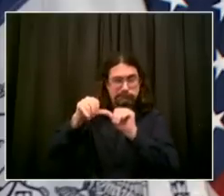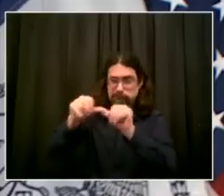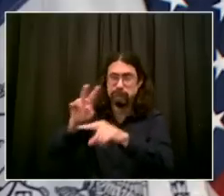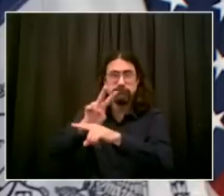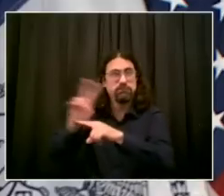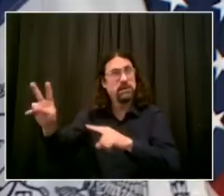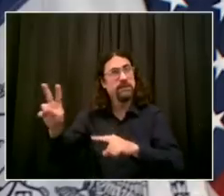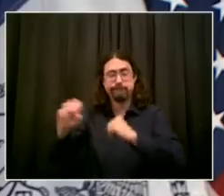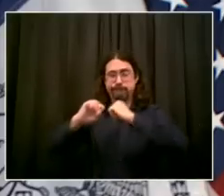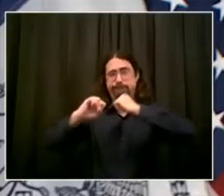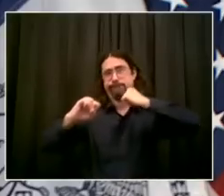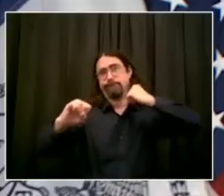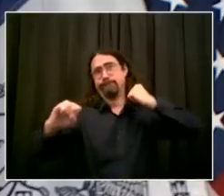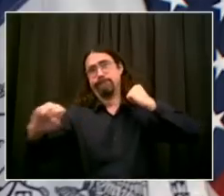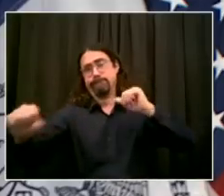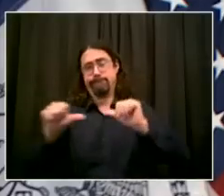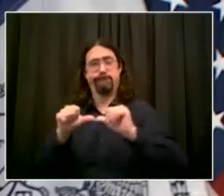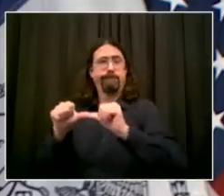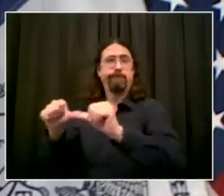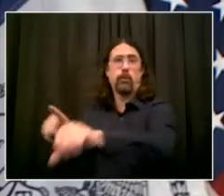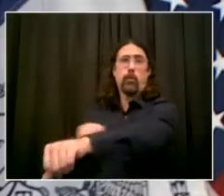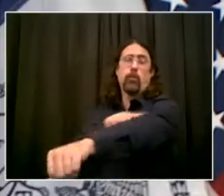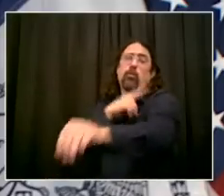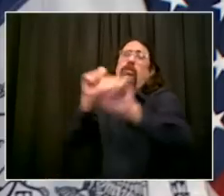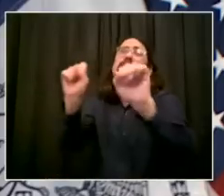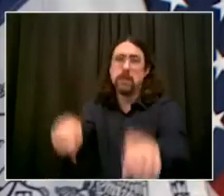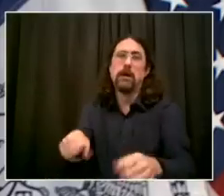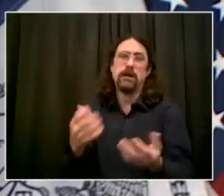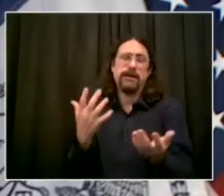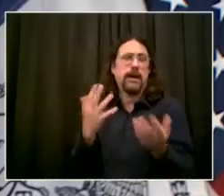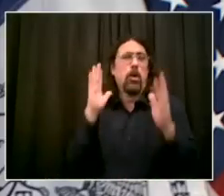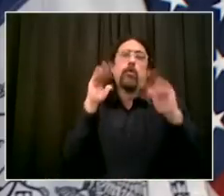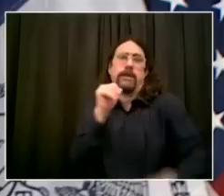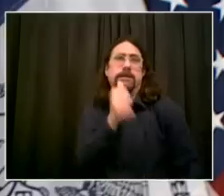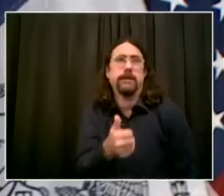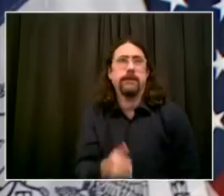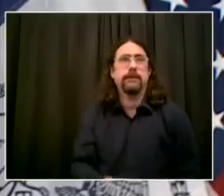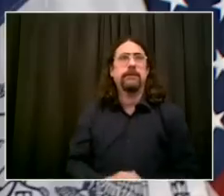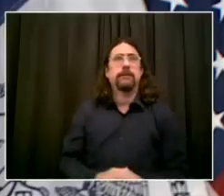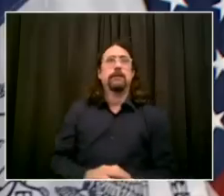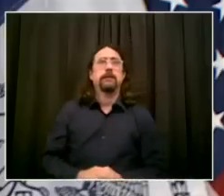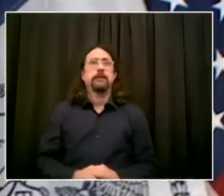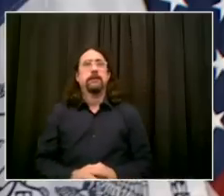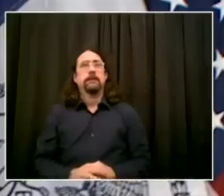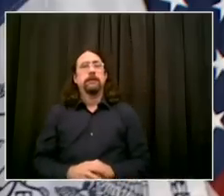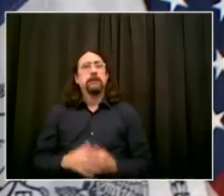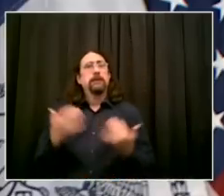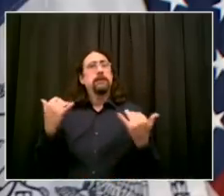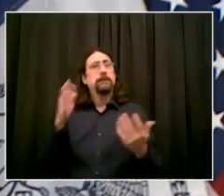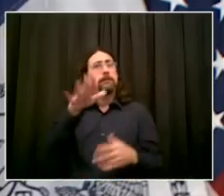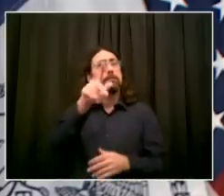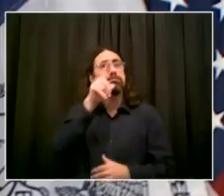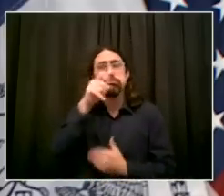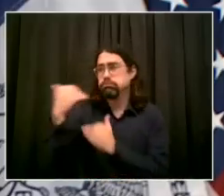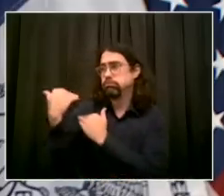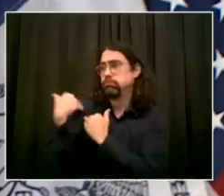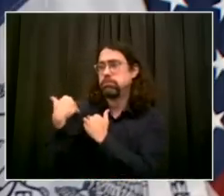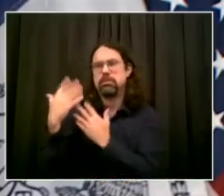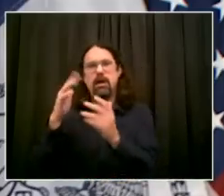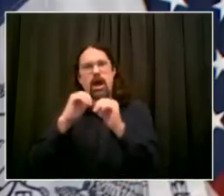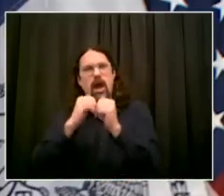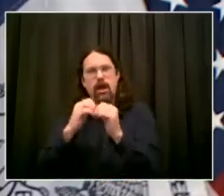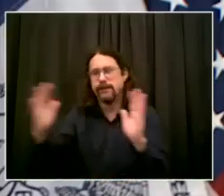do. It's wearing masks, it's social distancing, it's all the basics that are going to help us come back, and we need each and every one of you to be a part of